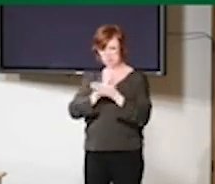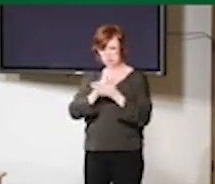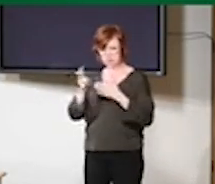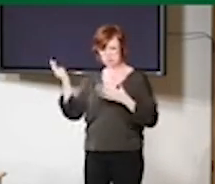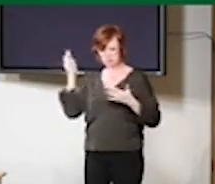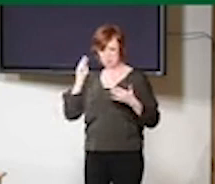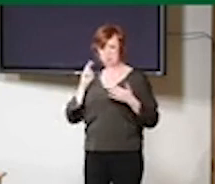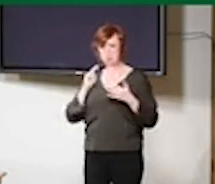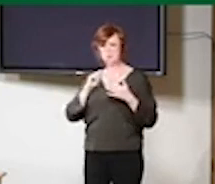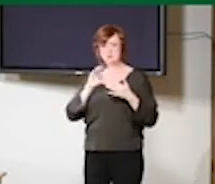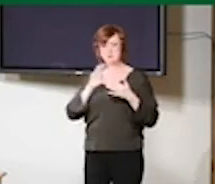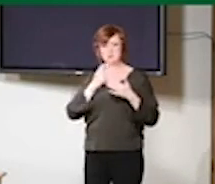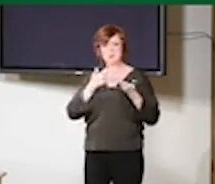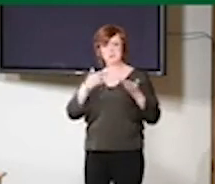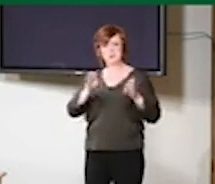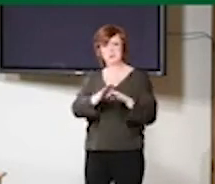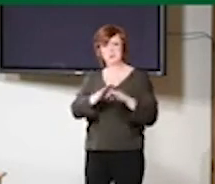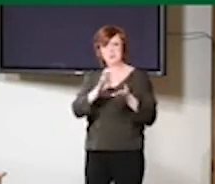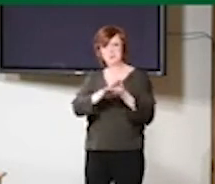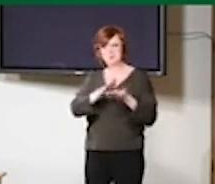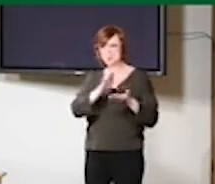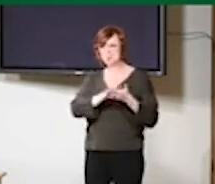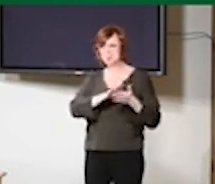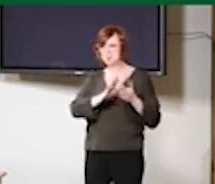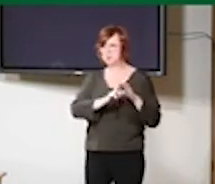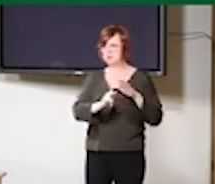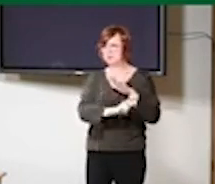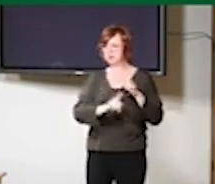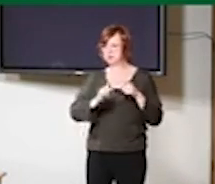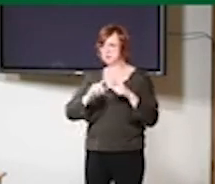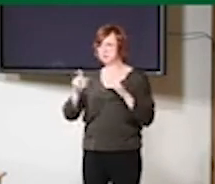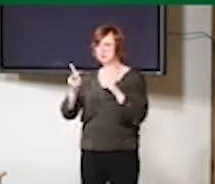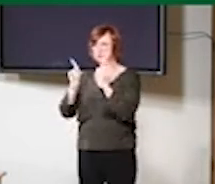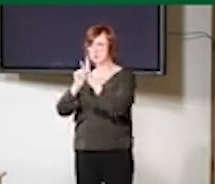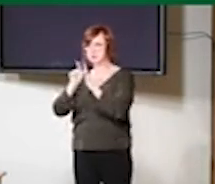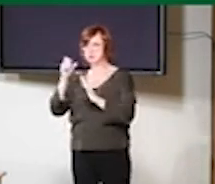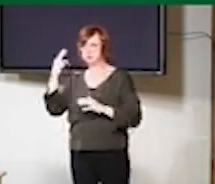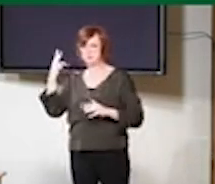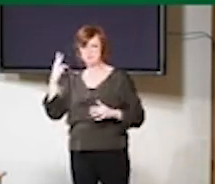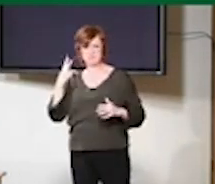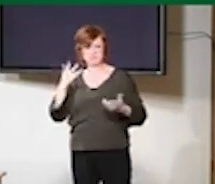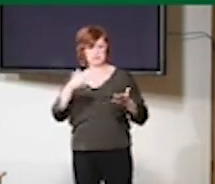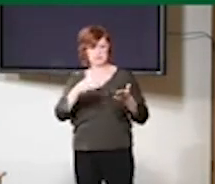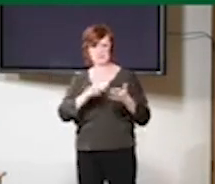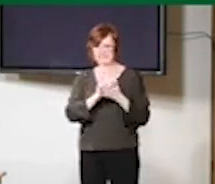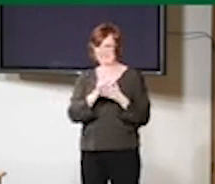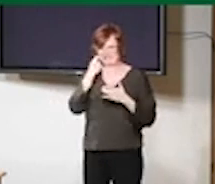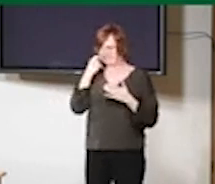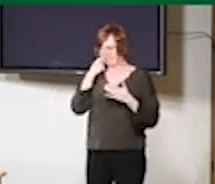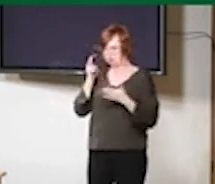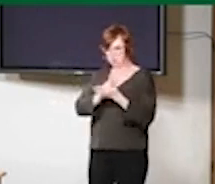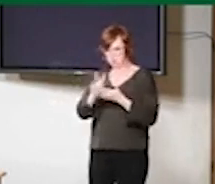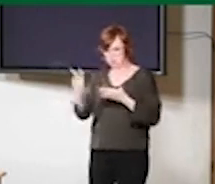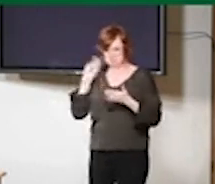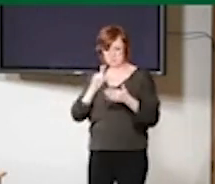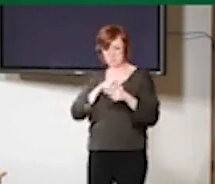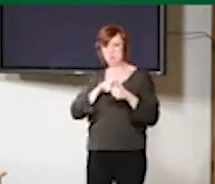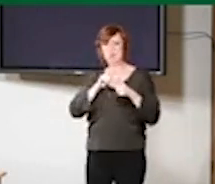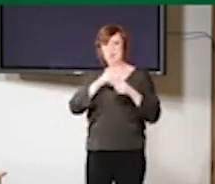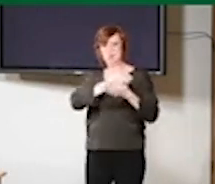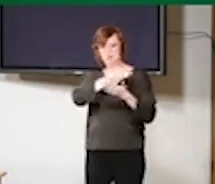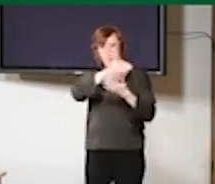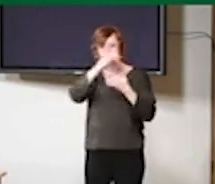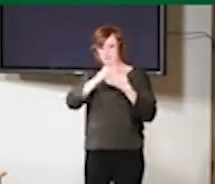much of the impact with respect to self-isolation for travelers came shortly after that. Much of the